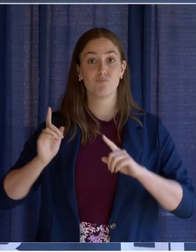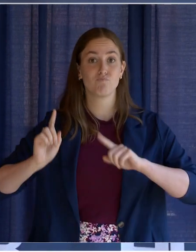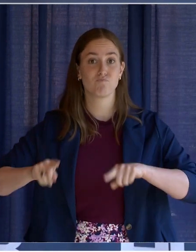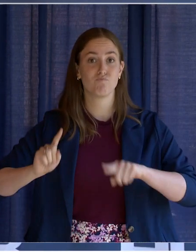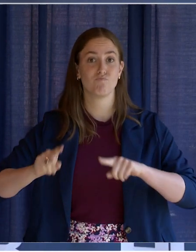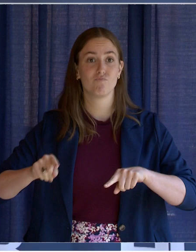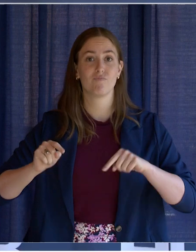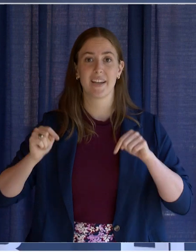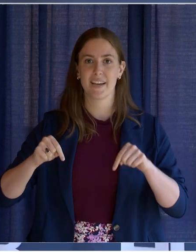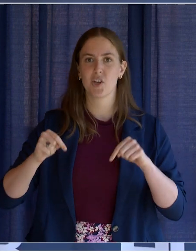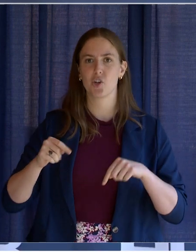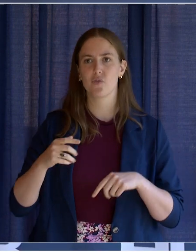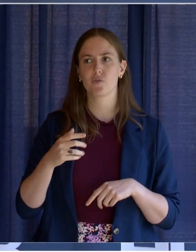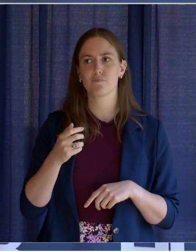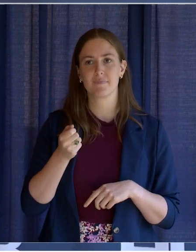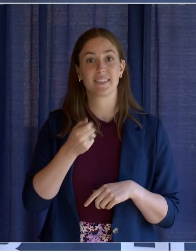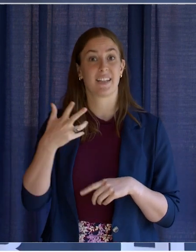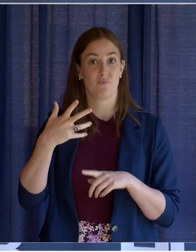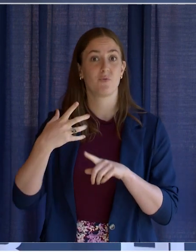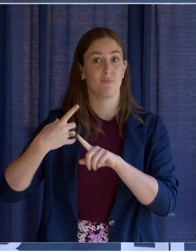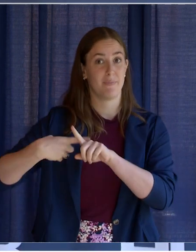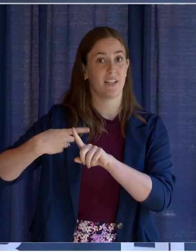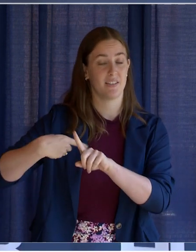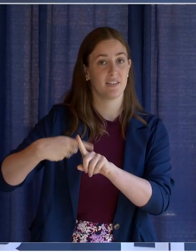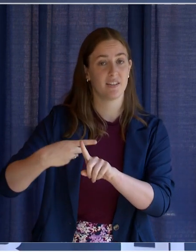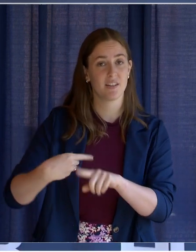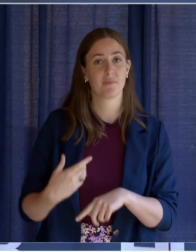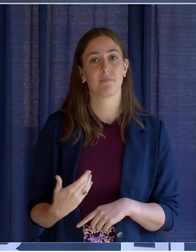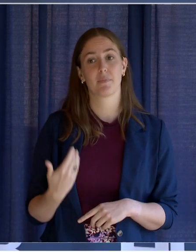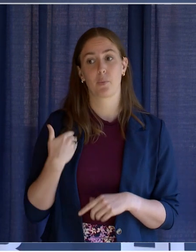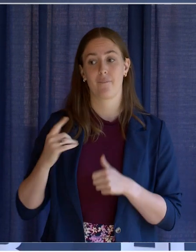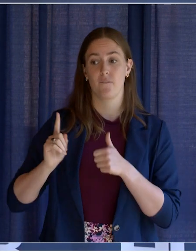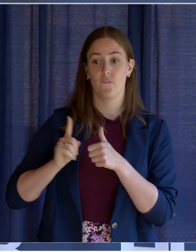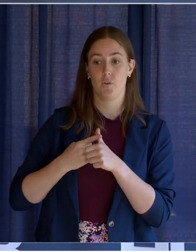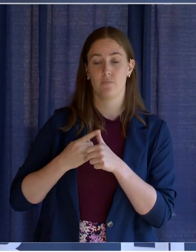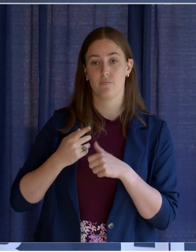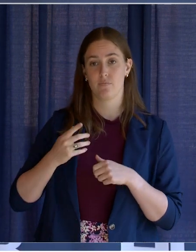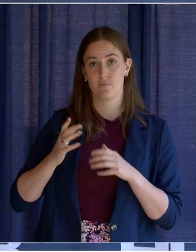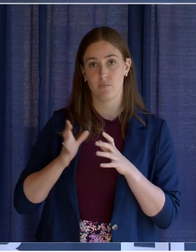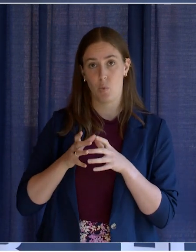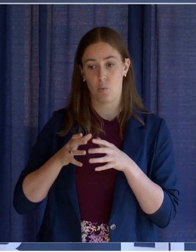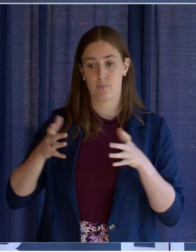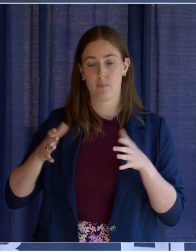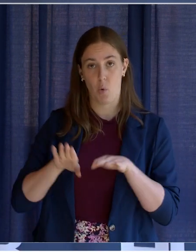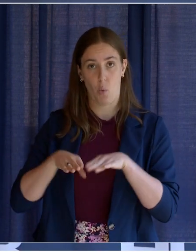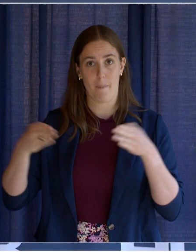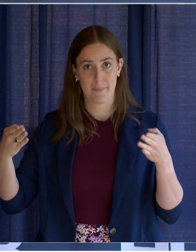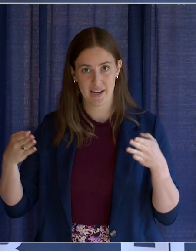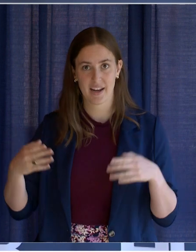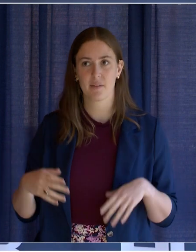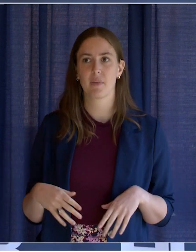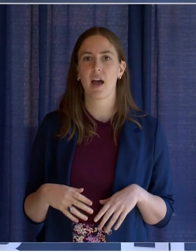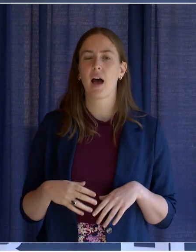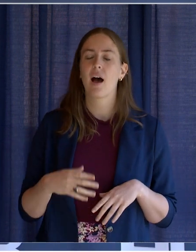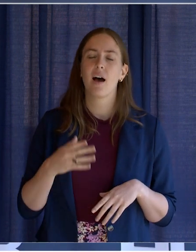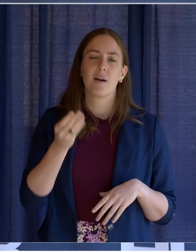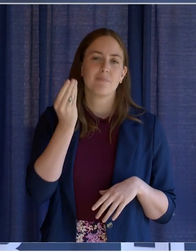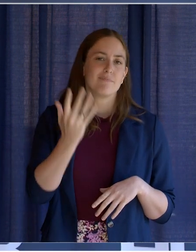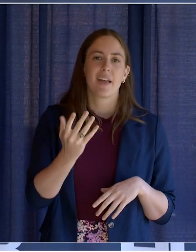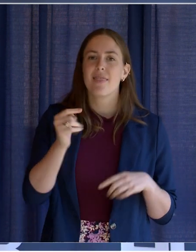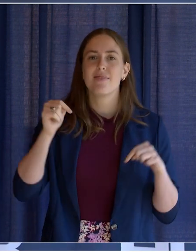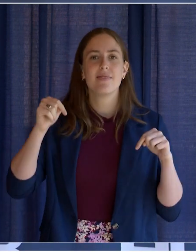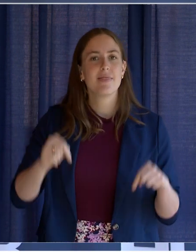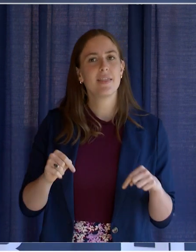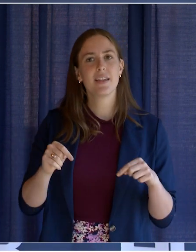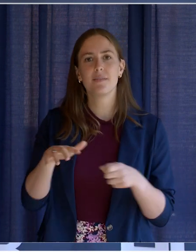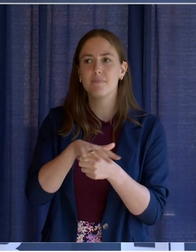opening several months ago, and I can attest, as well as so many of my colleagues, that this space was so thoughtfully curated